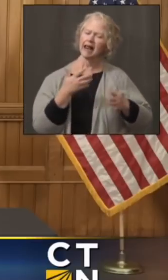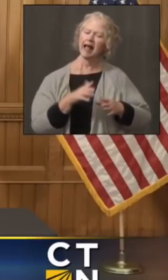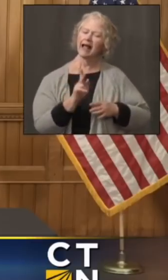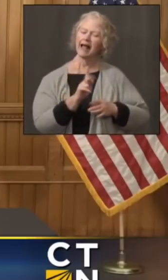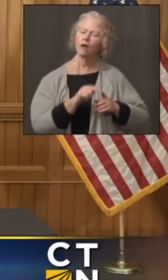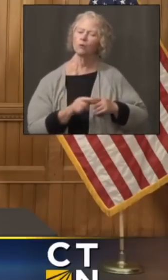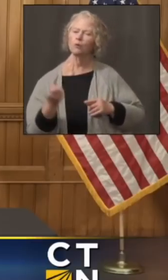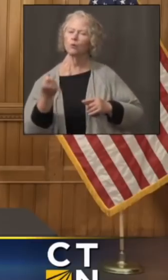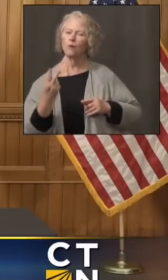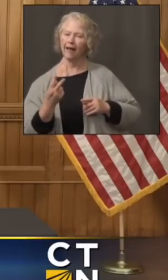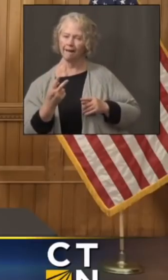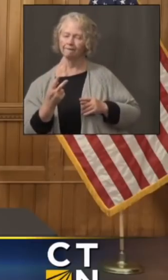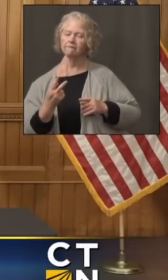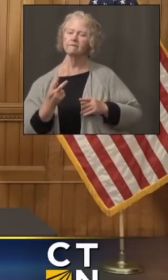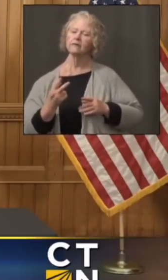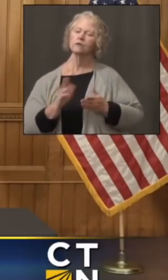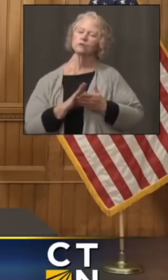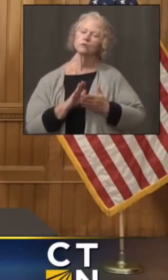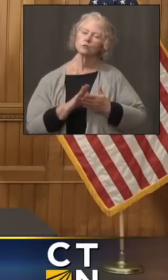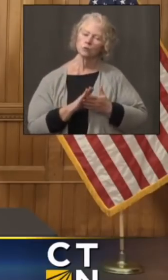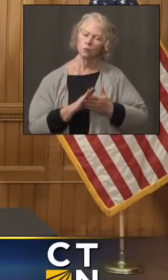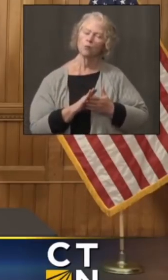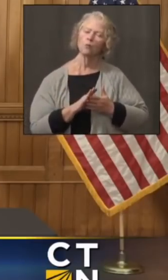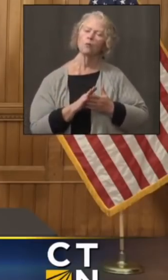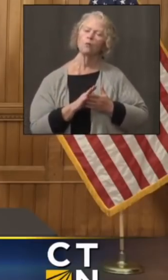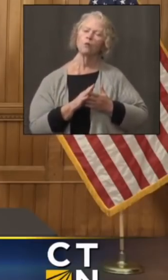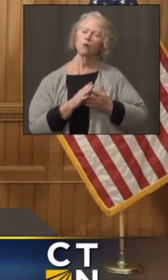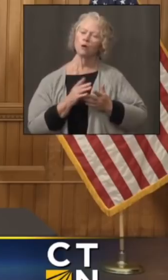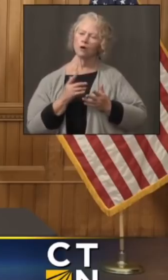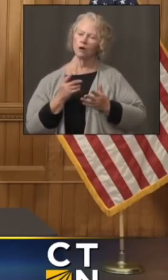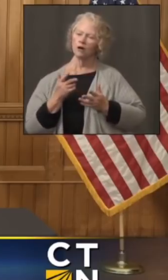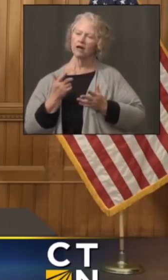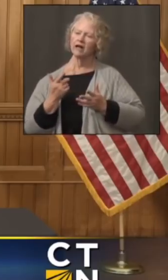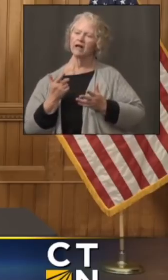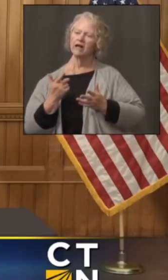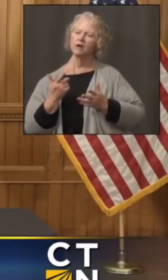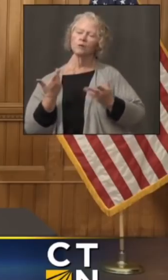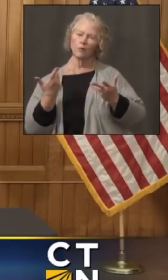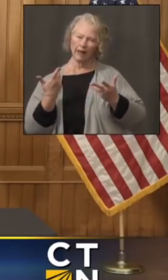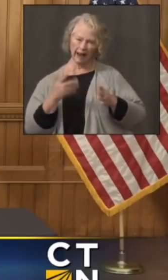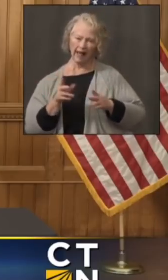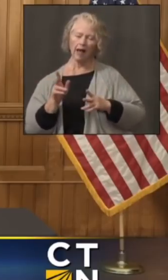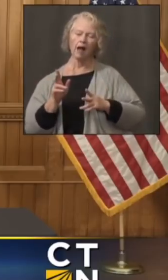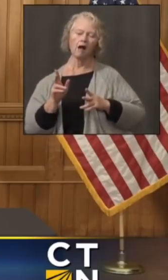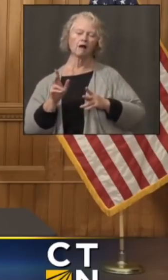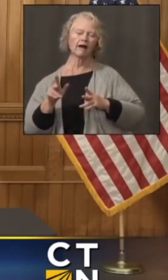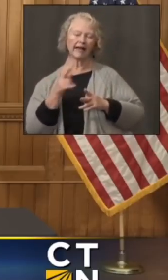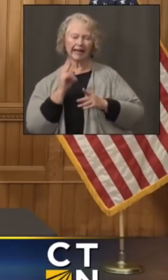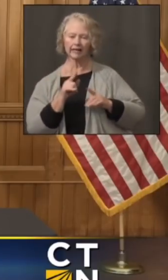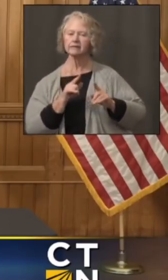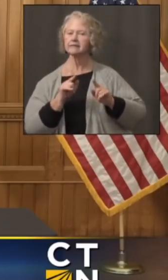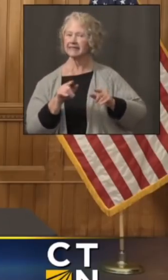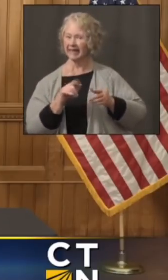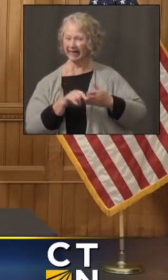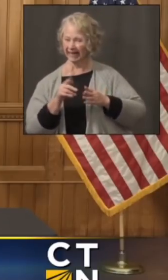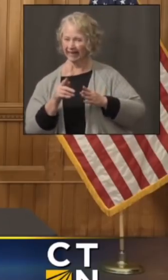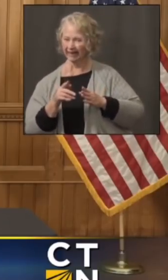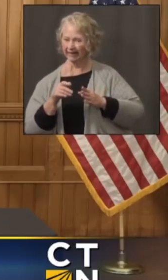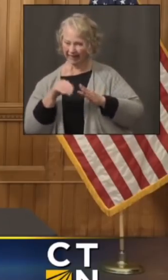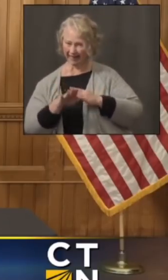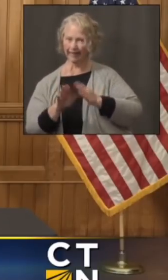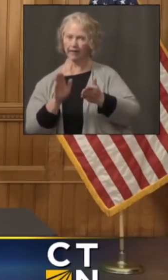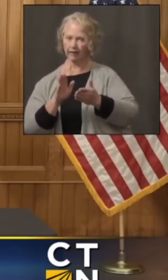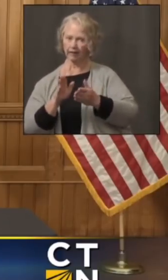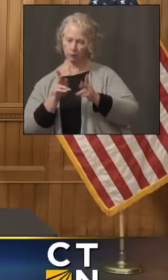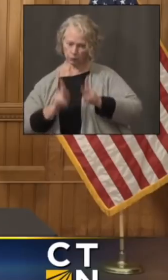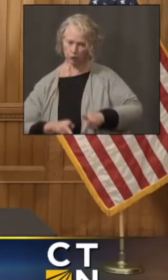some in-person time in for the first few weeks or months of the year before potentially having to roll back. I'm wondering if that framework still